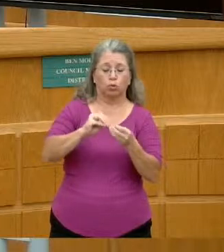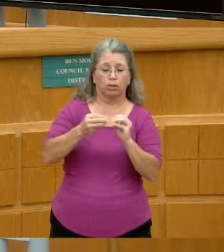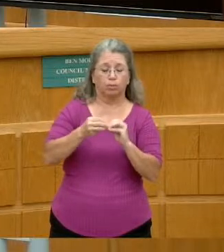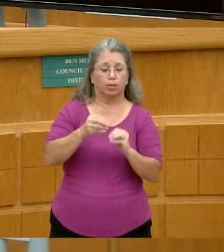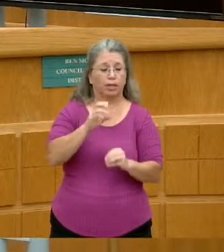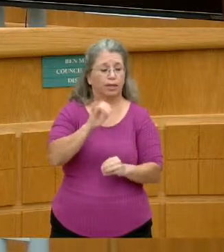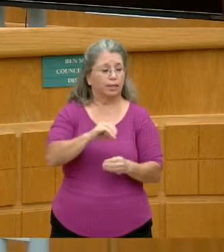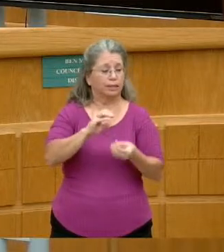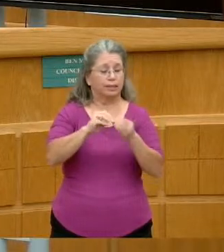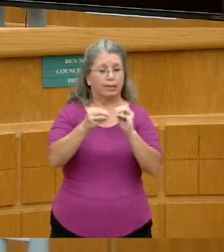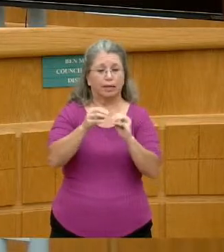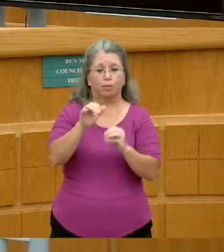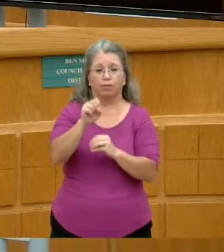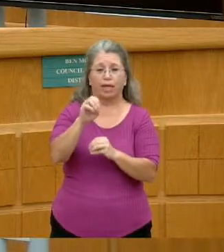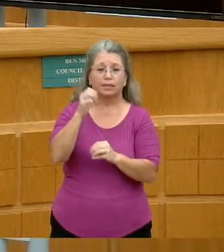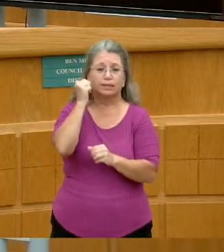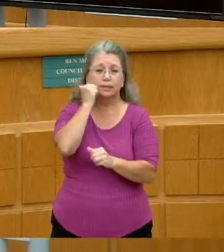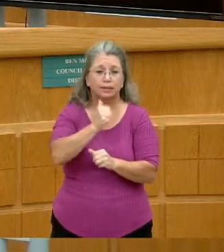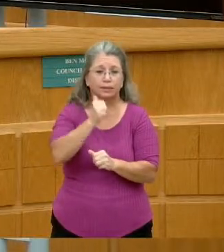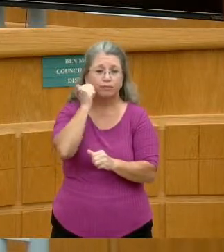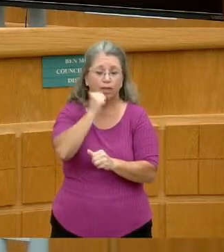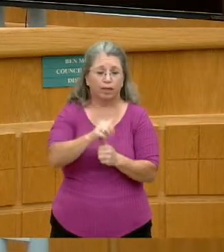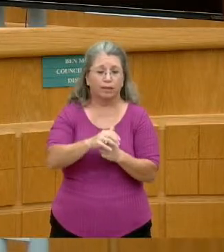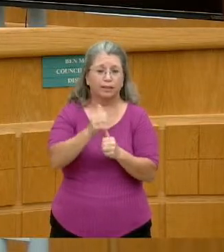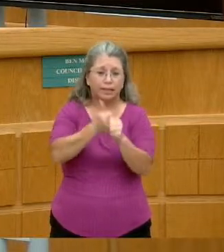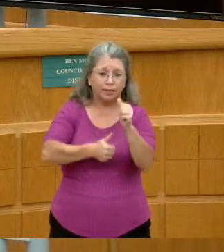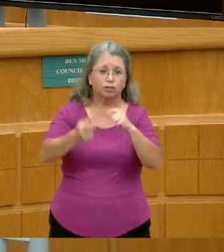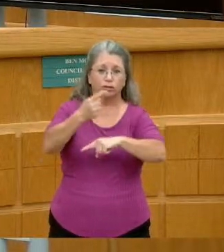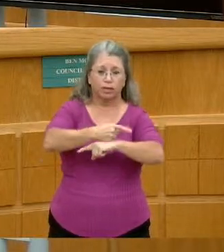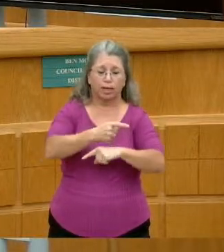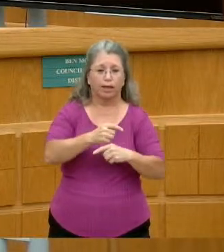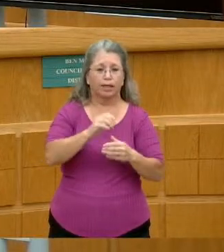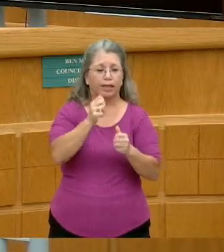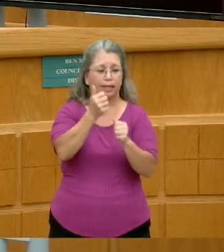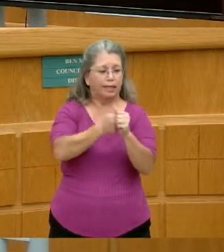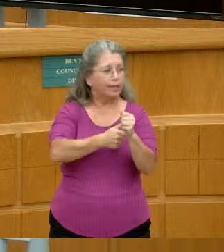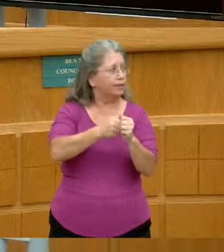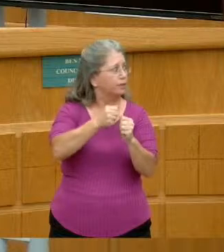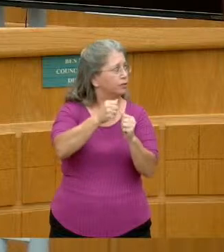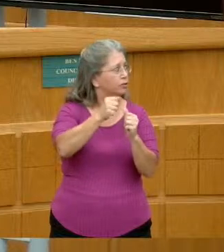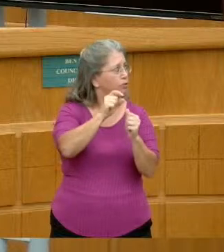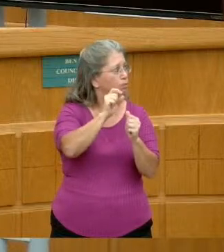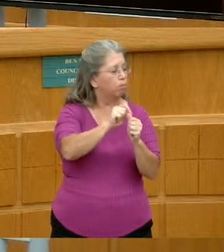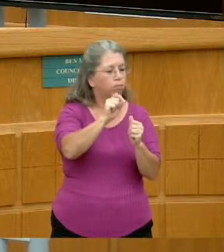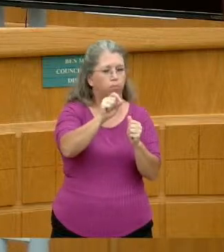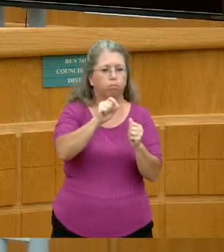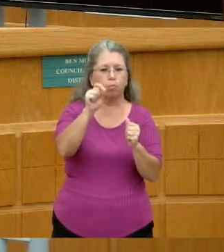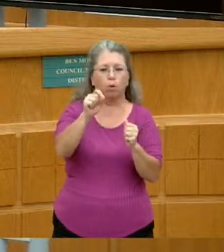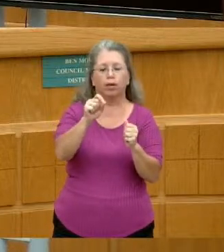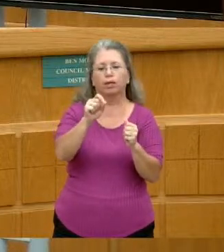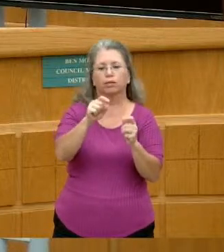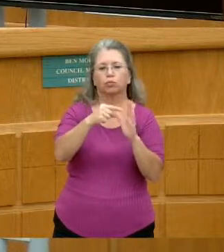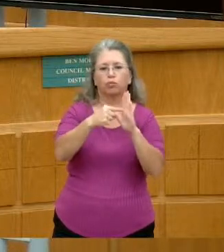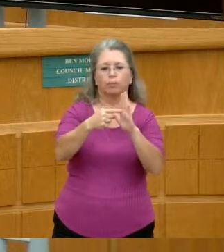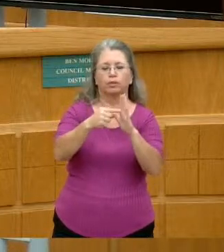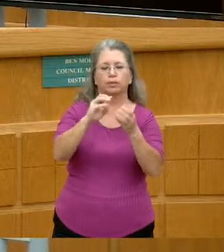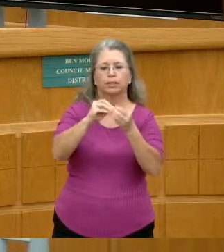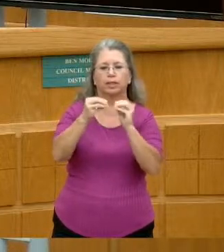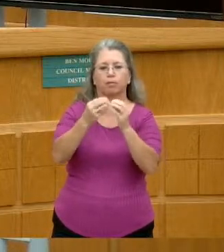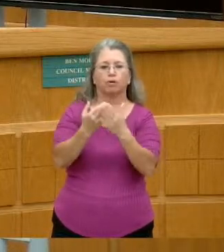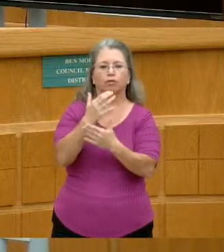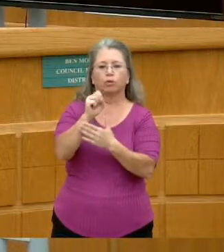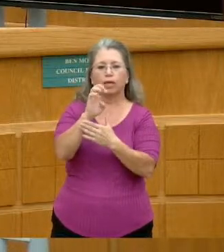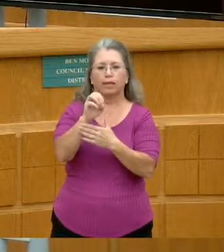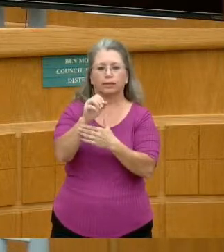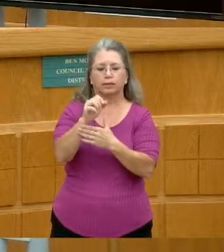of cases each day. And each point on the graph represents the number of new cases that we observed in one day. You can see that